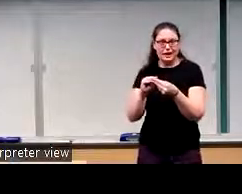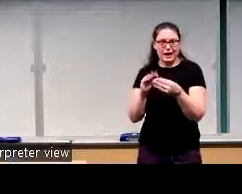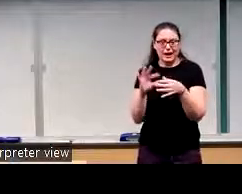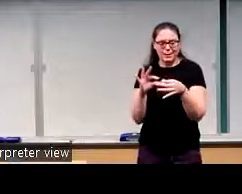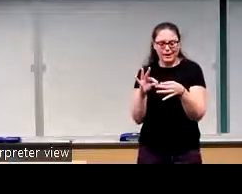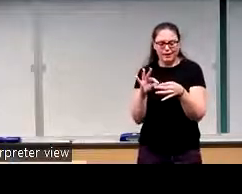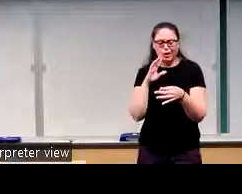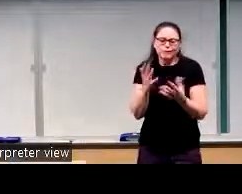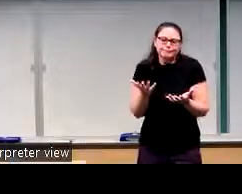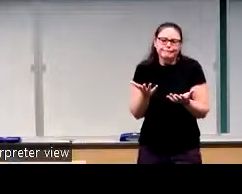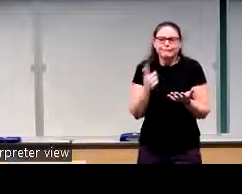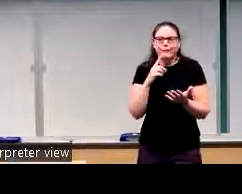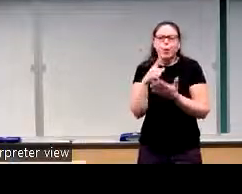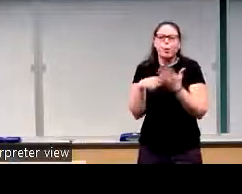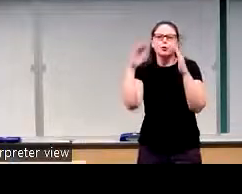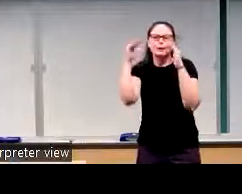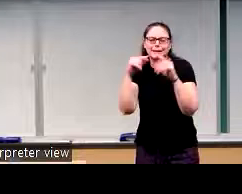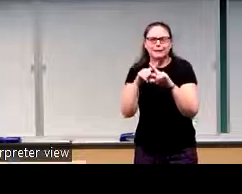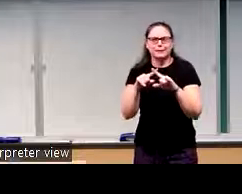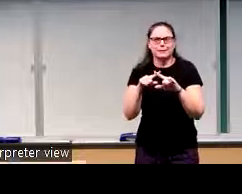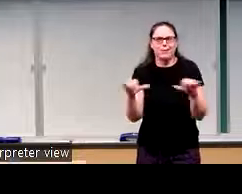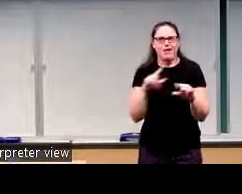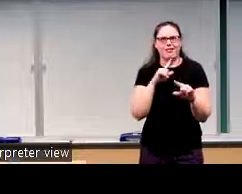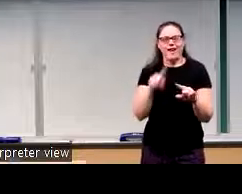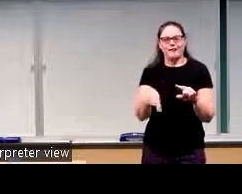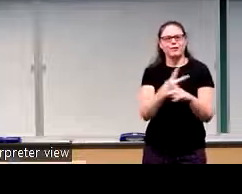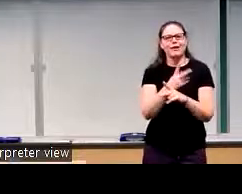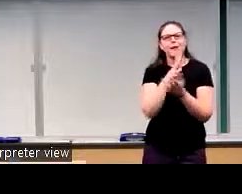you would expect, but they have to overcome